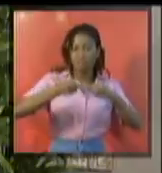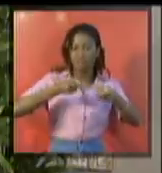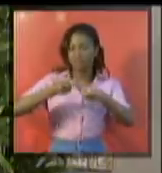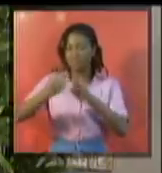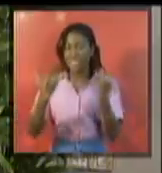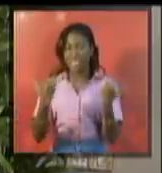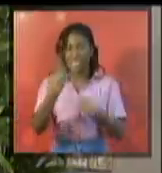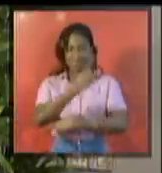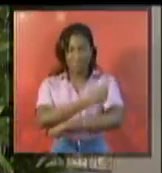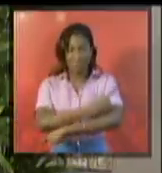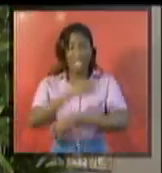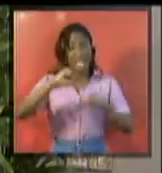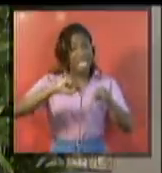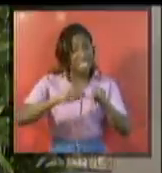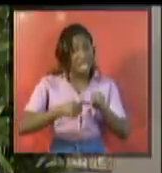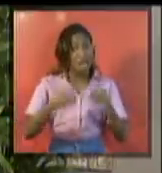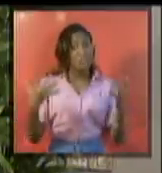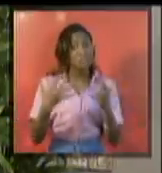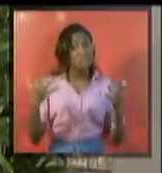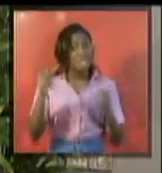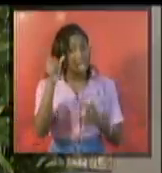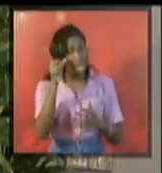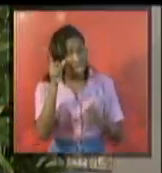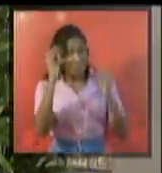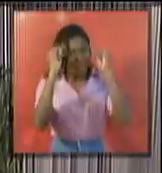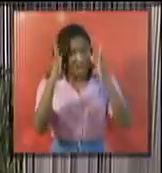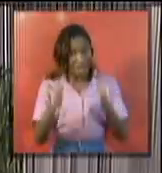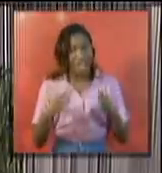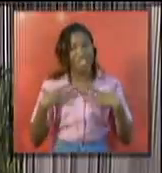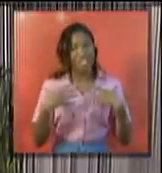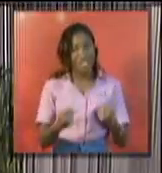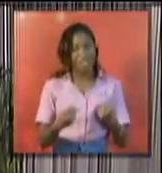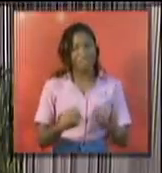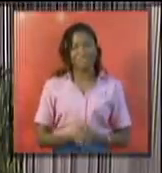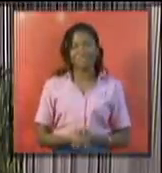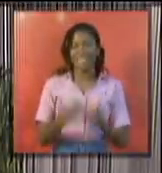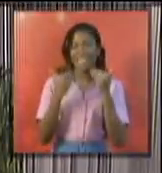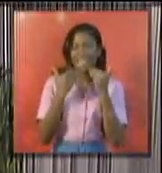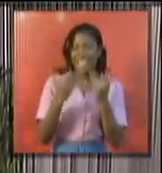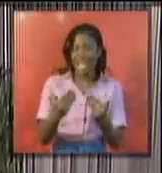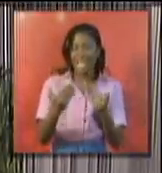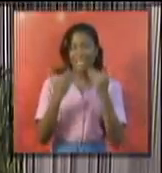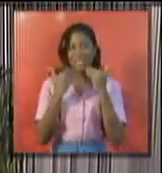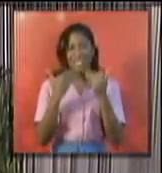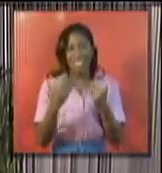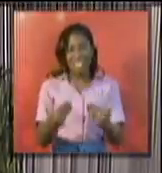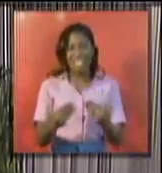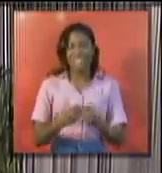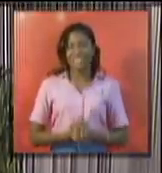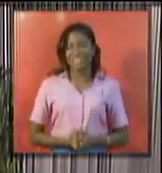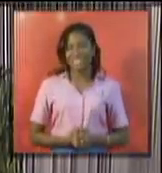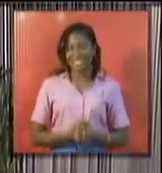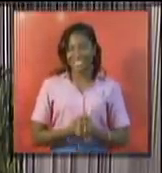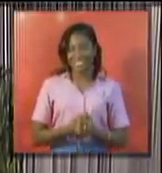We begin with the presentation from the Minister of Health. Thank you very much, Candice. Good morning to Dr. Nandram and to